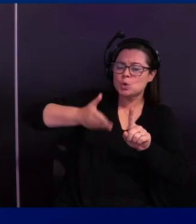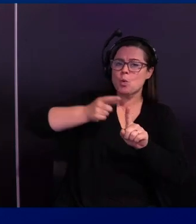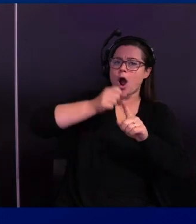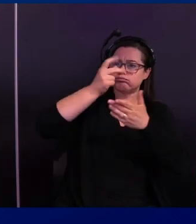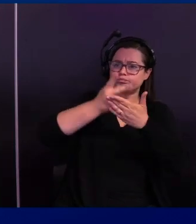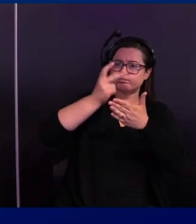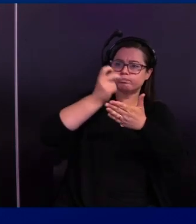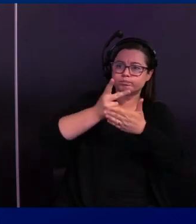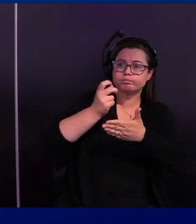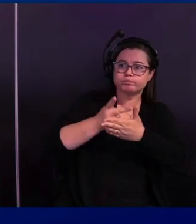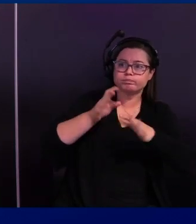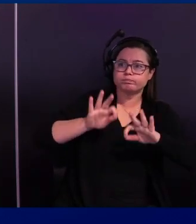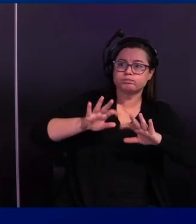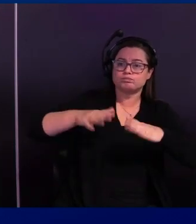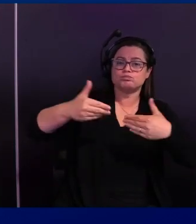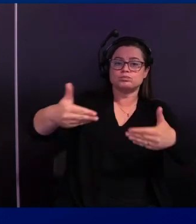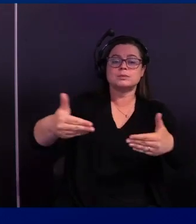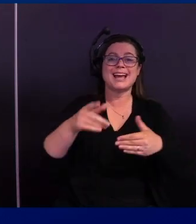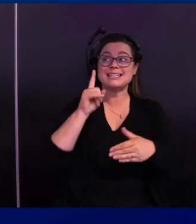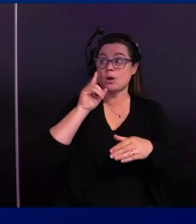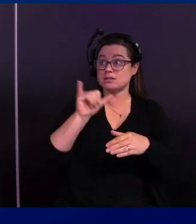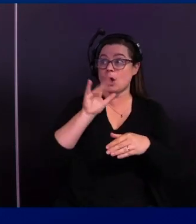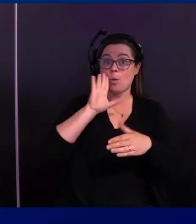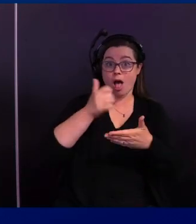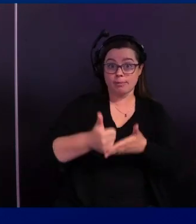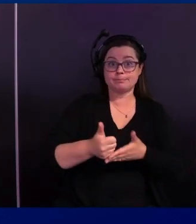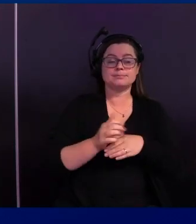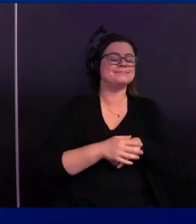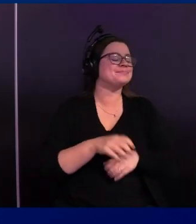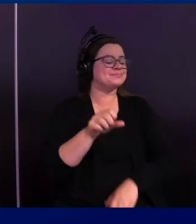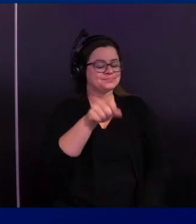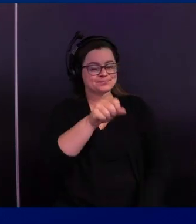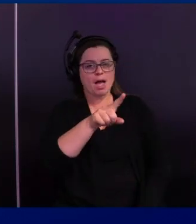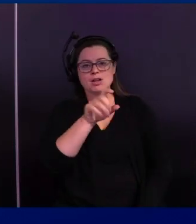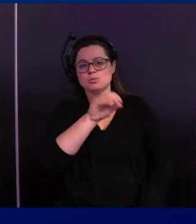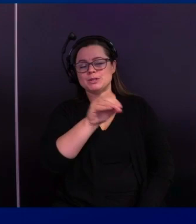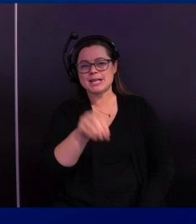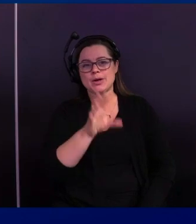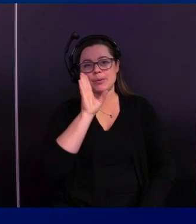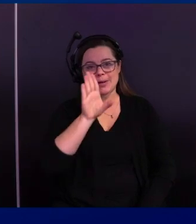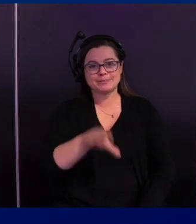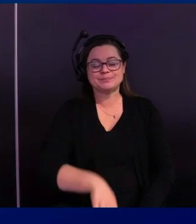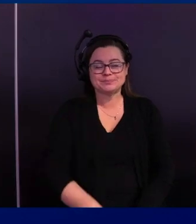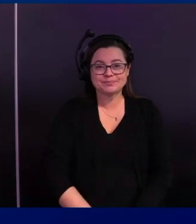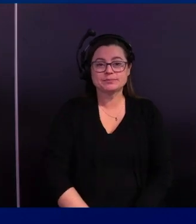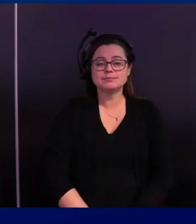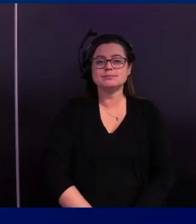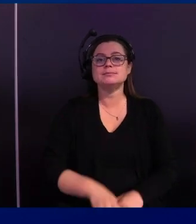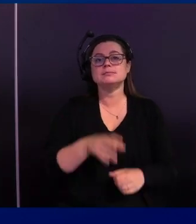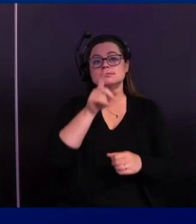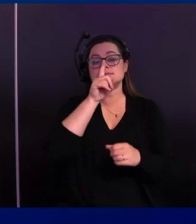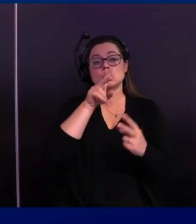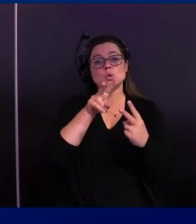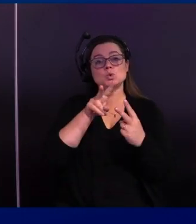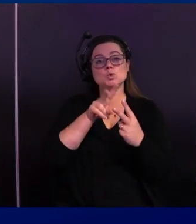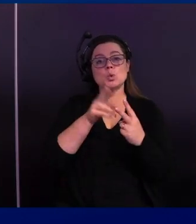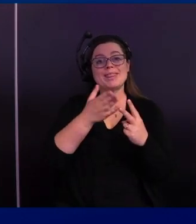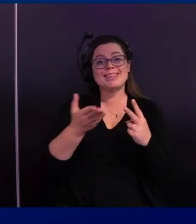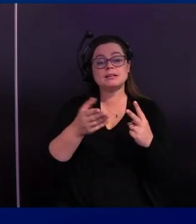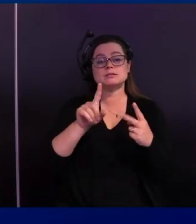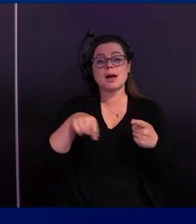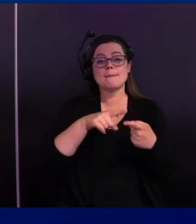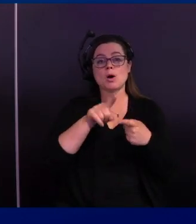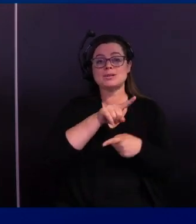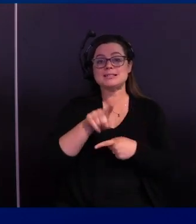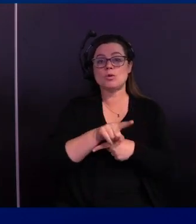et cetera. And it sounds like this is going to help with that. Yeah, 100%. So really two of the things about zero trust that